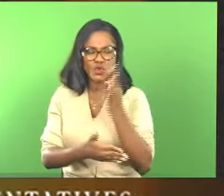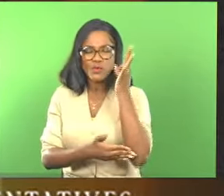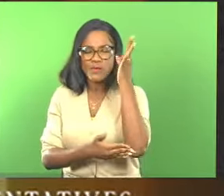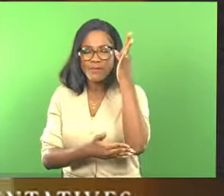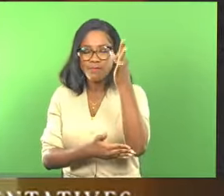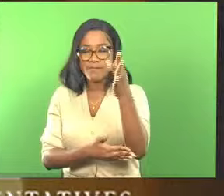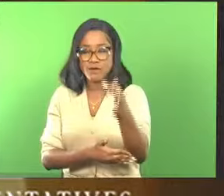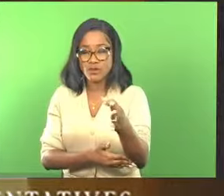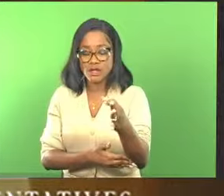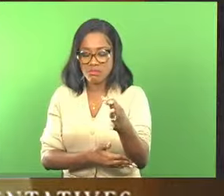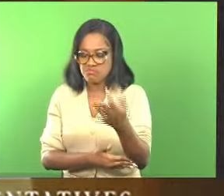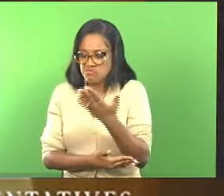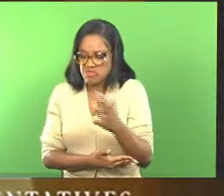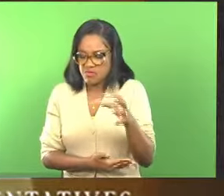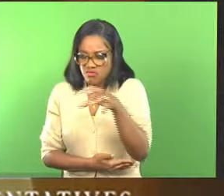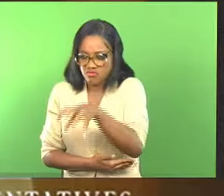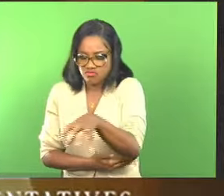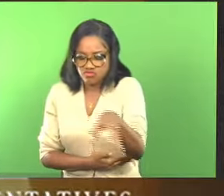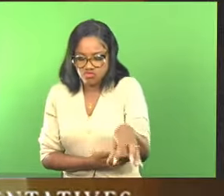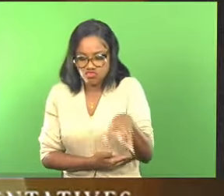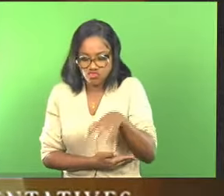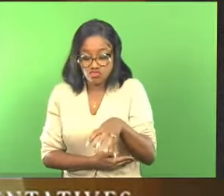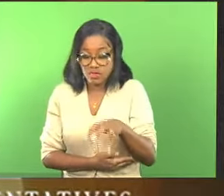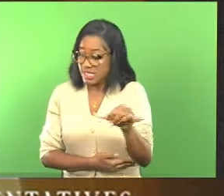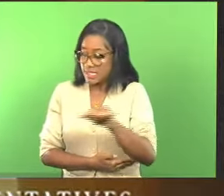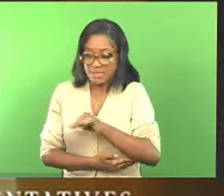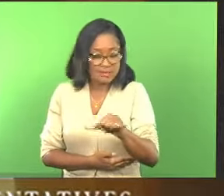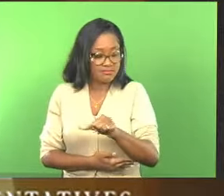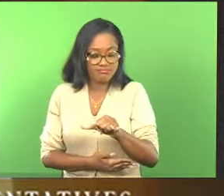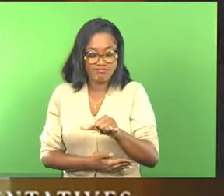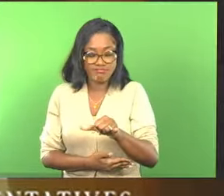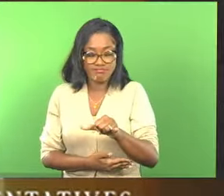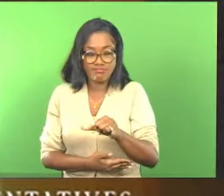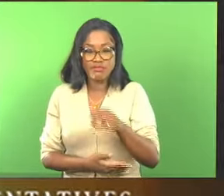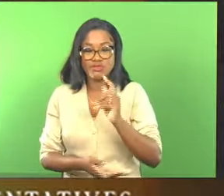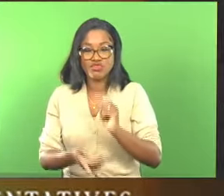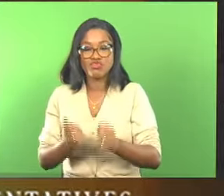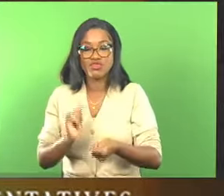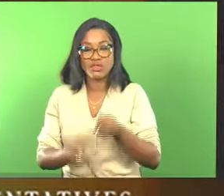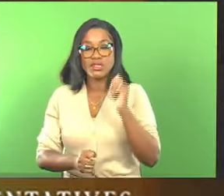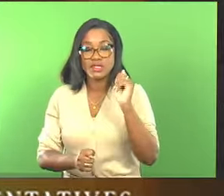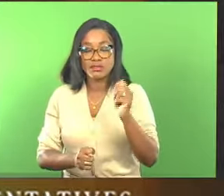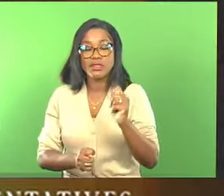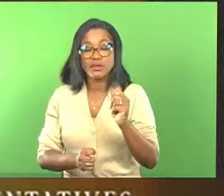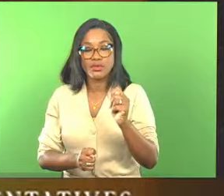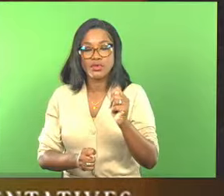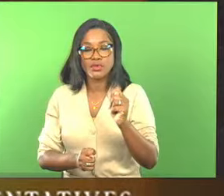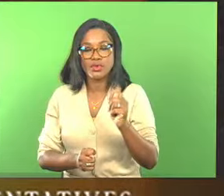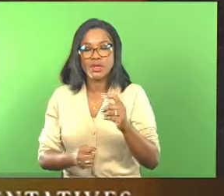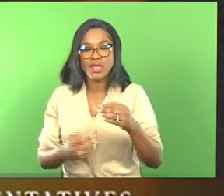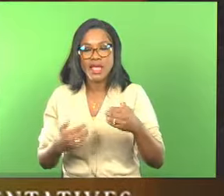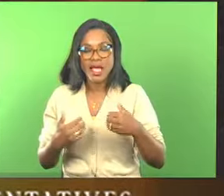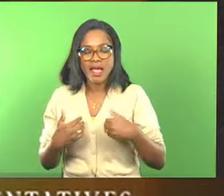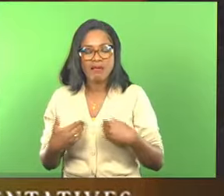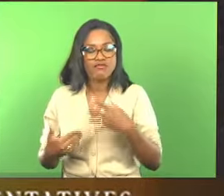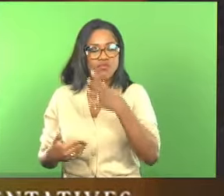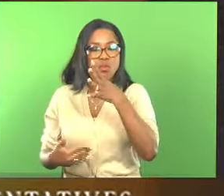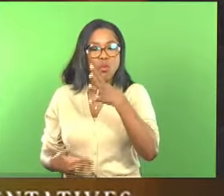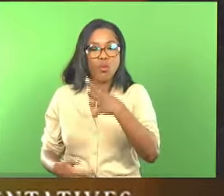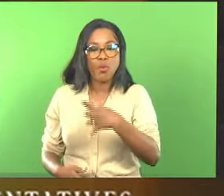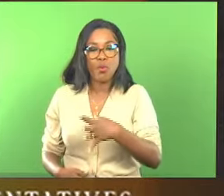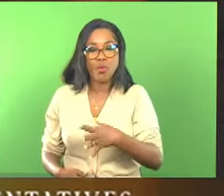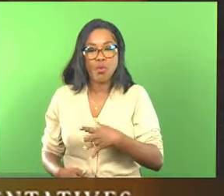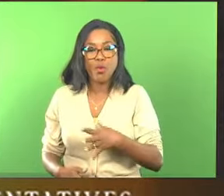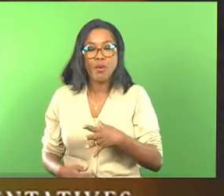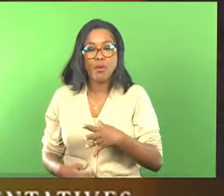various domains. Like you, we have our women